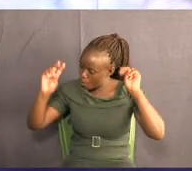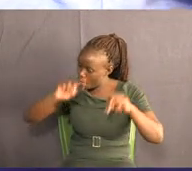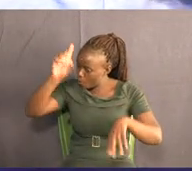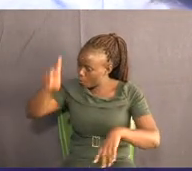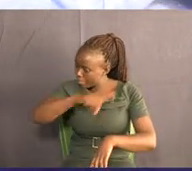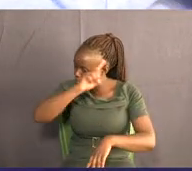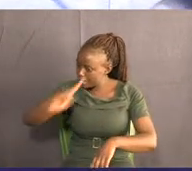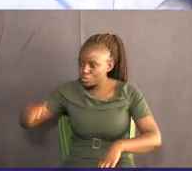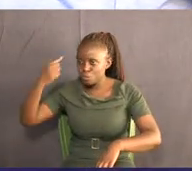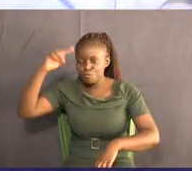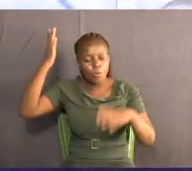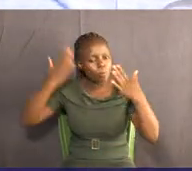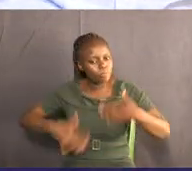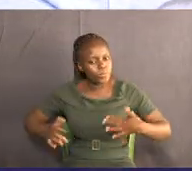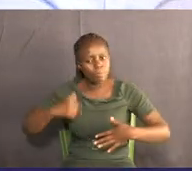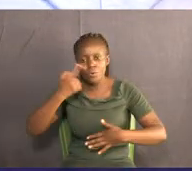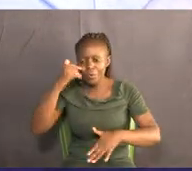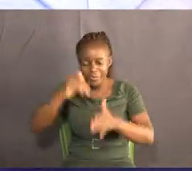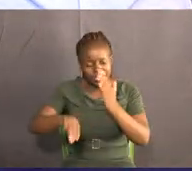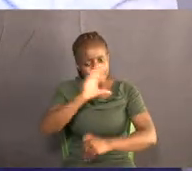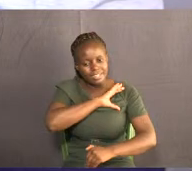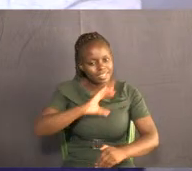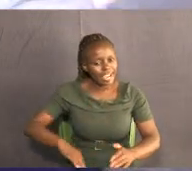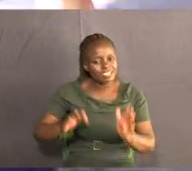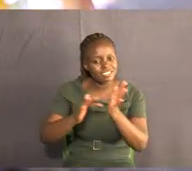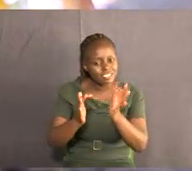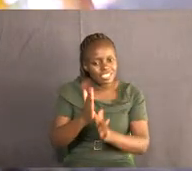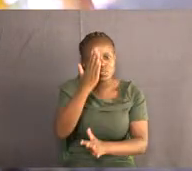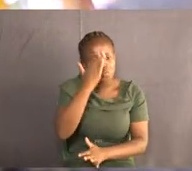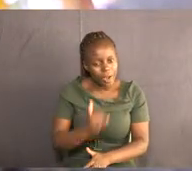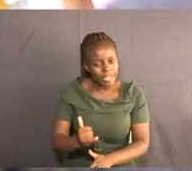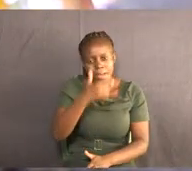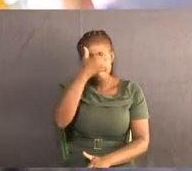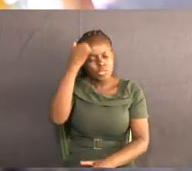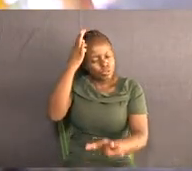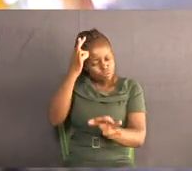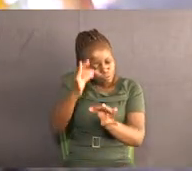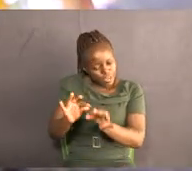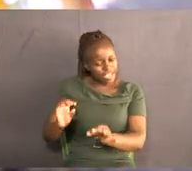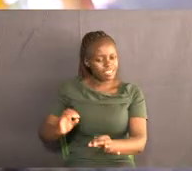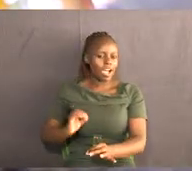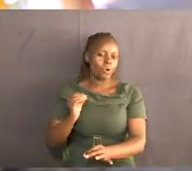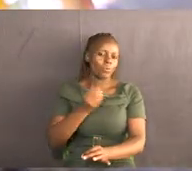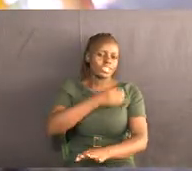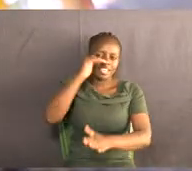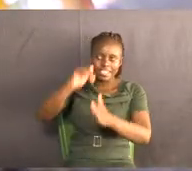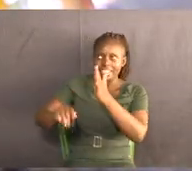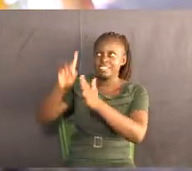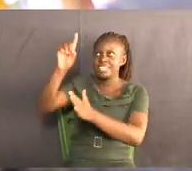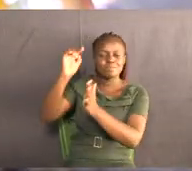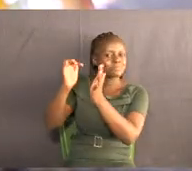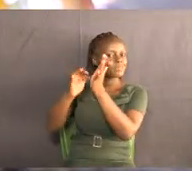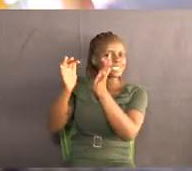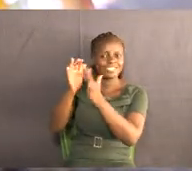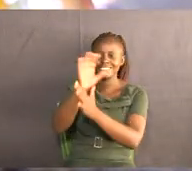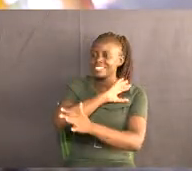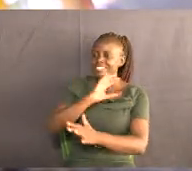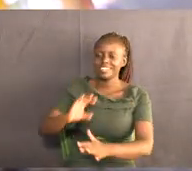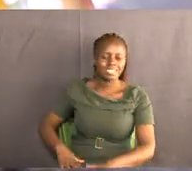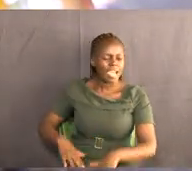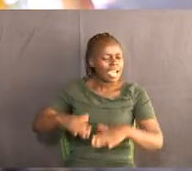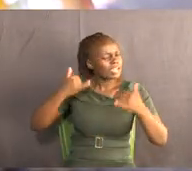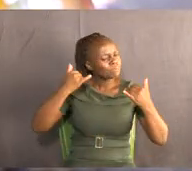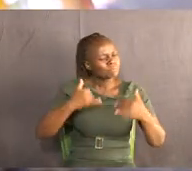Christ Jesus, because our faith is in Jesus Christ. There is no need for us to try